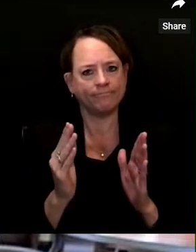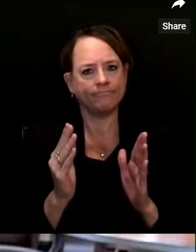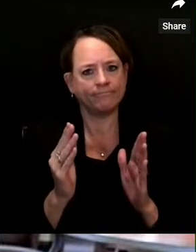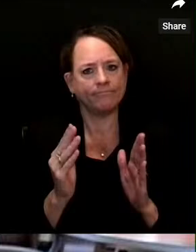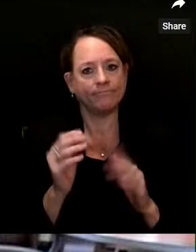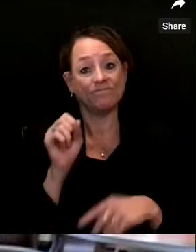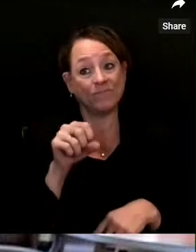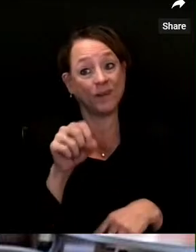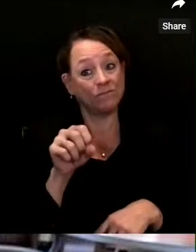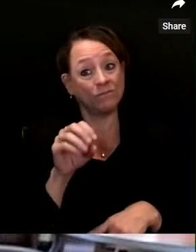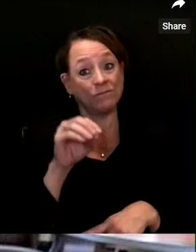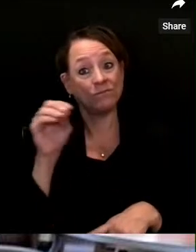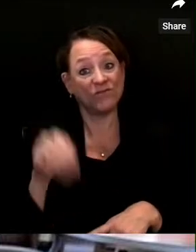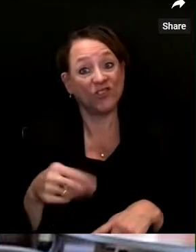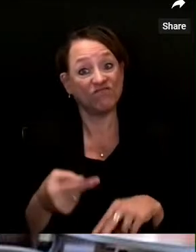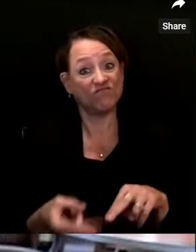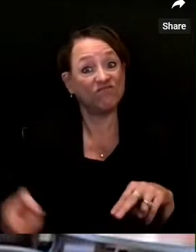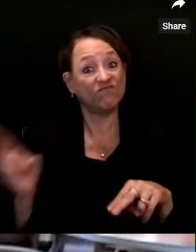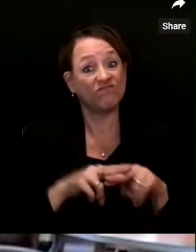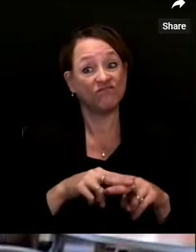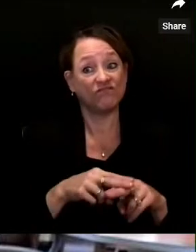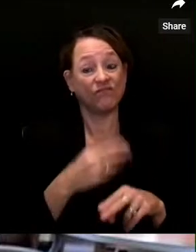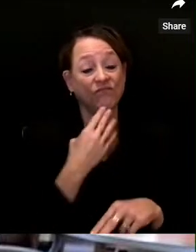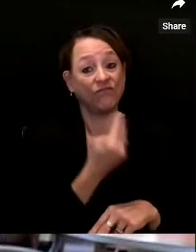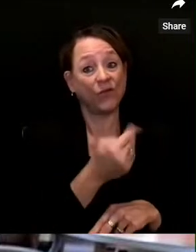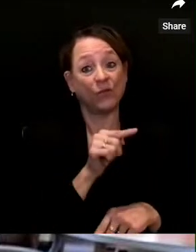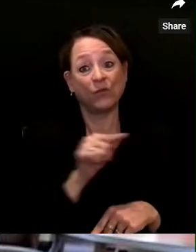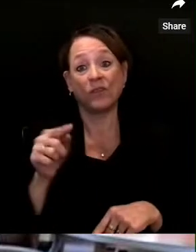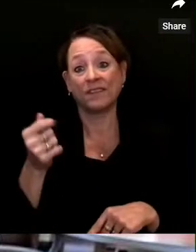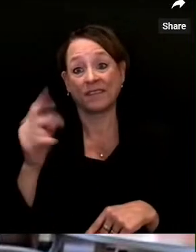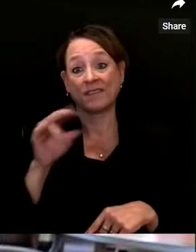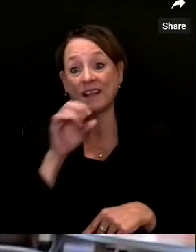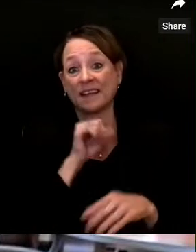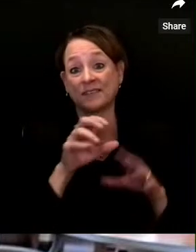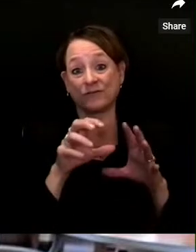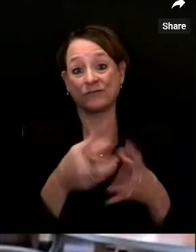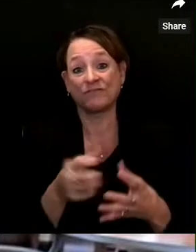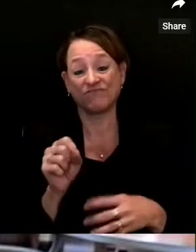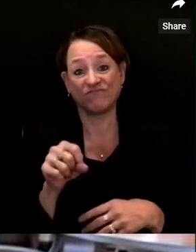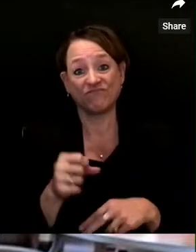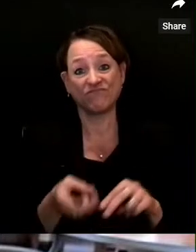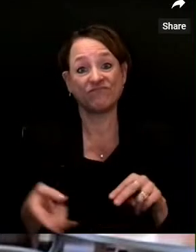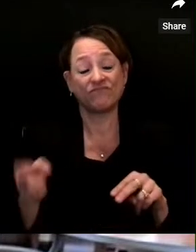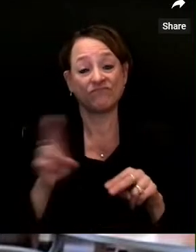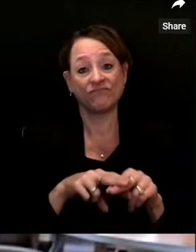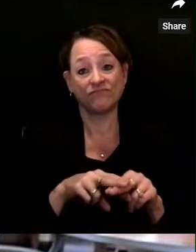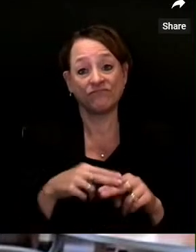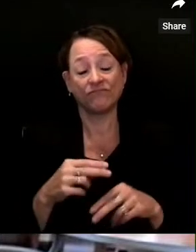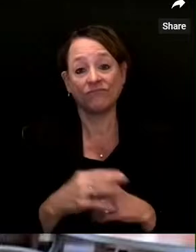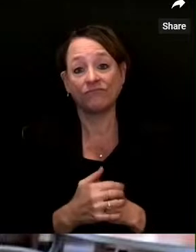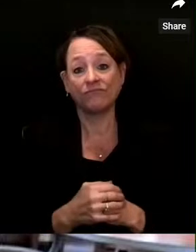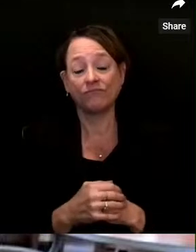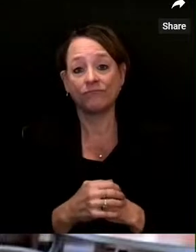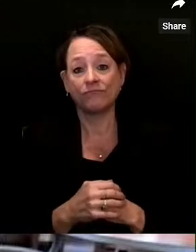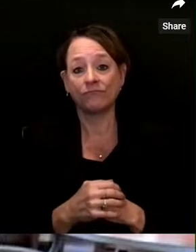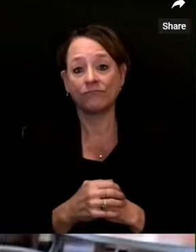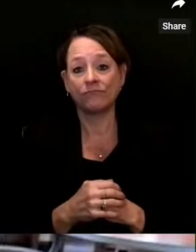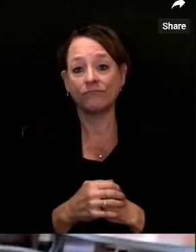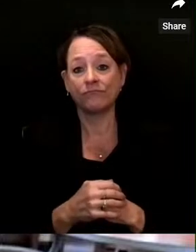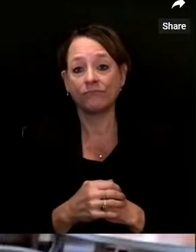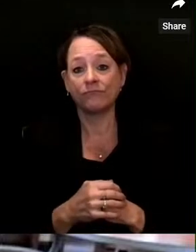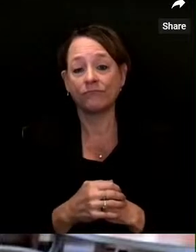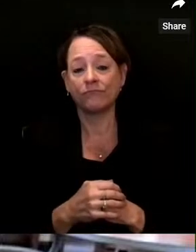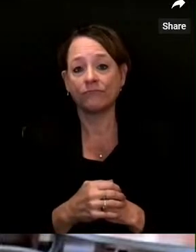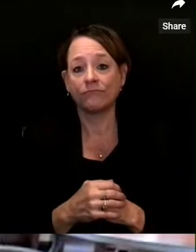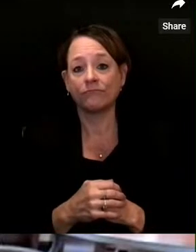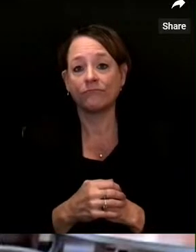17-year-olds. So I think at the end of the day, what we know is that our rate of vaccination in kids continues